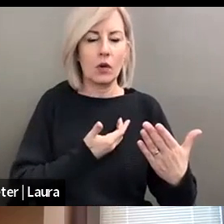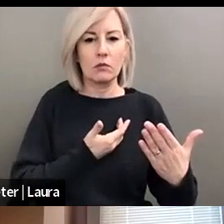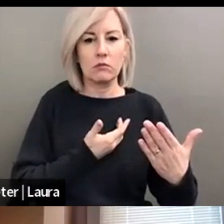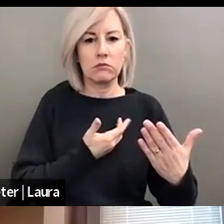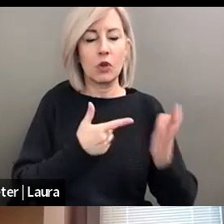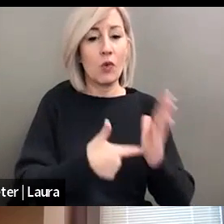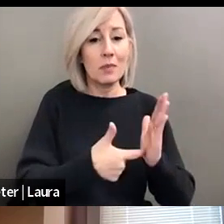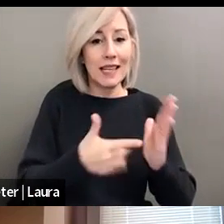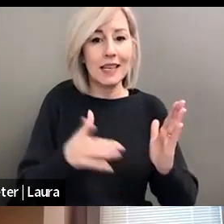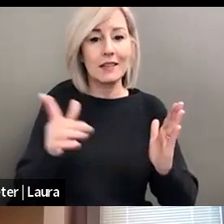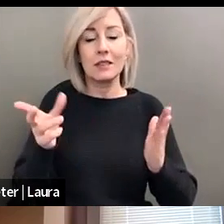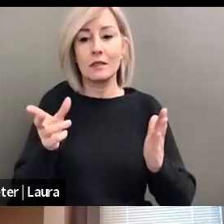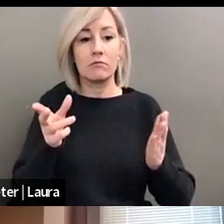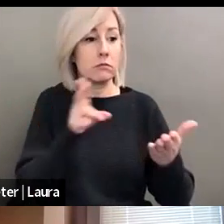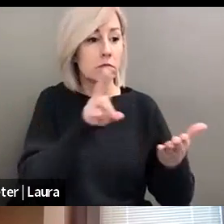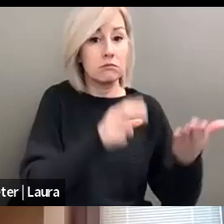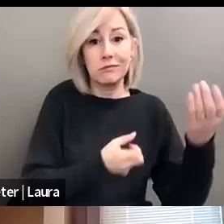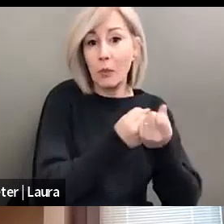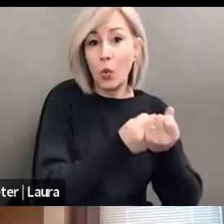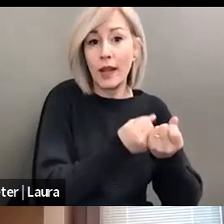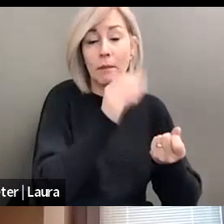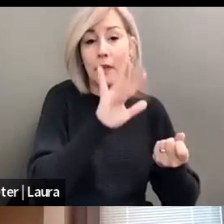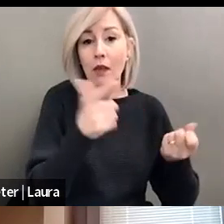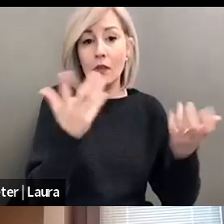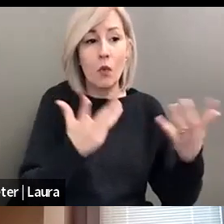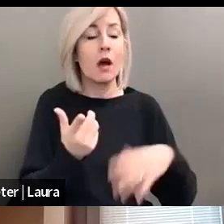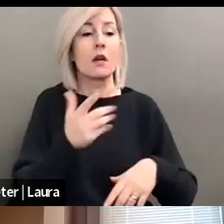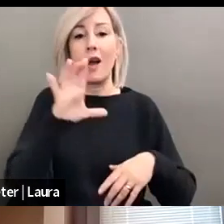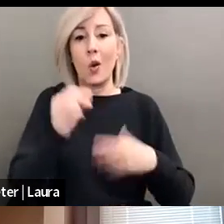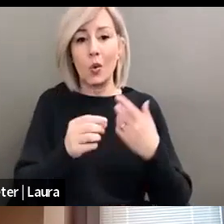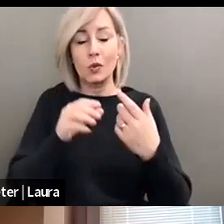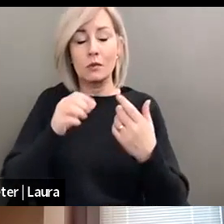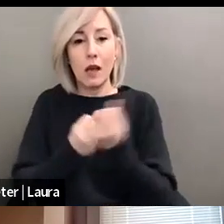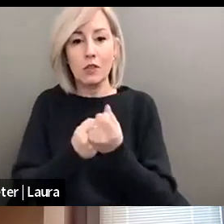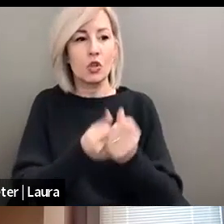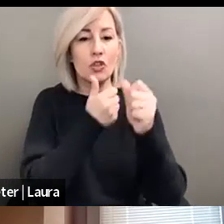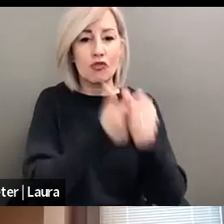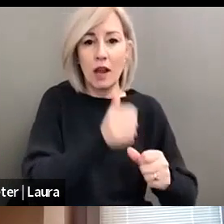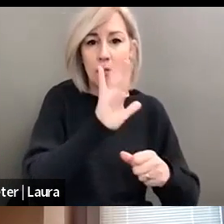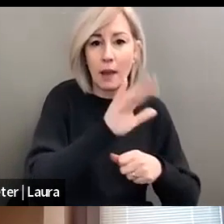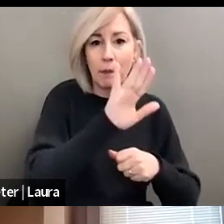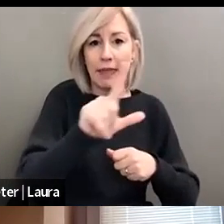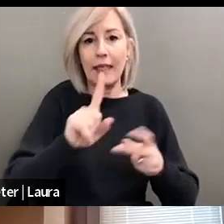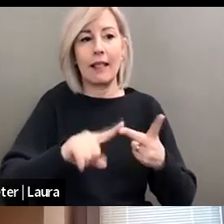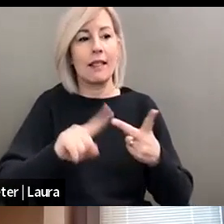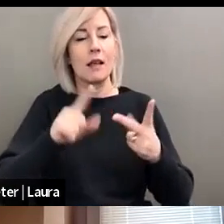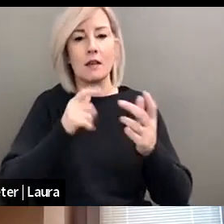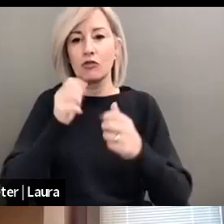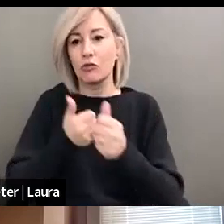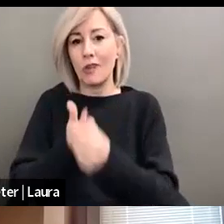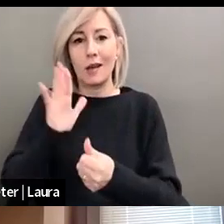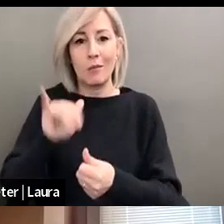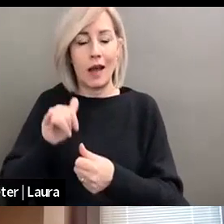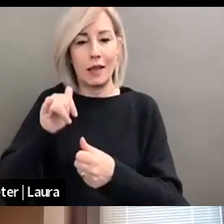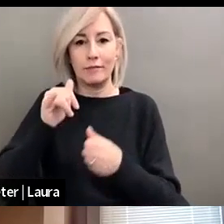our representatives are signed on to, what the senators are signed on to for co-sponsorship. You can track by bill, by portfolio, by all kinds of things, but